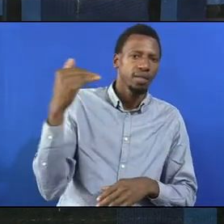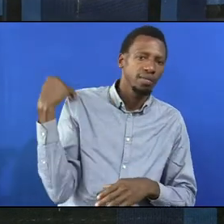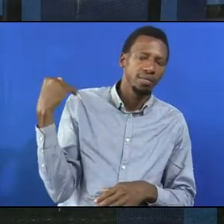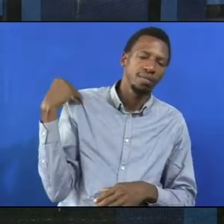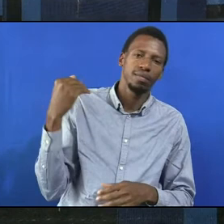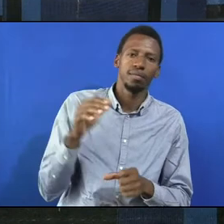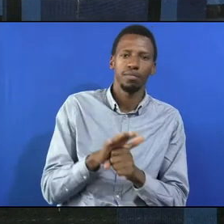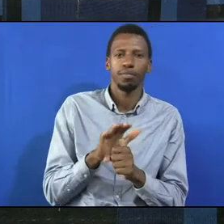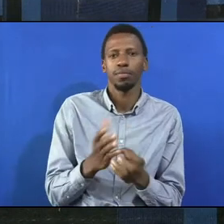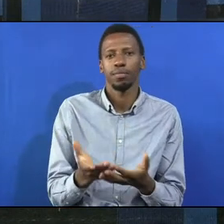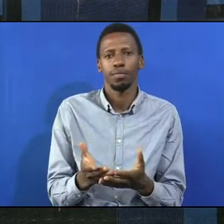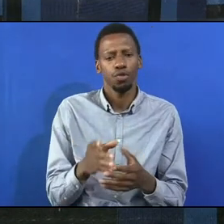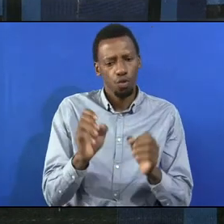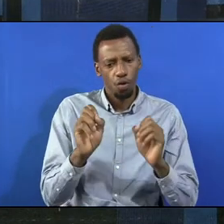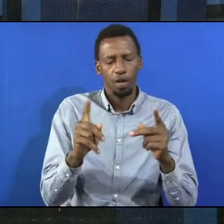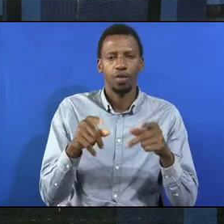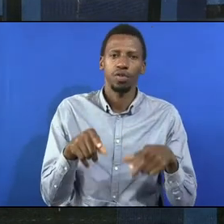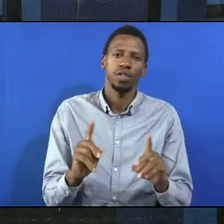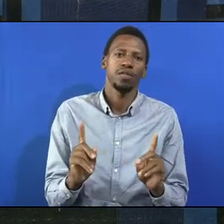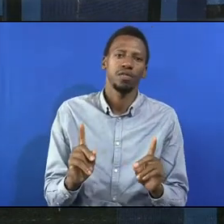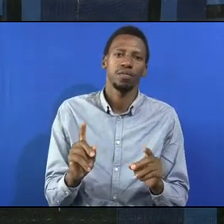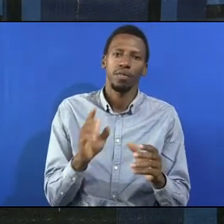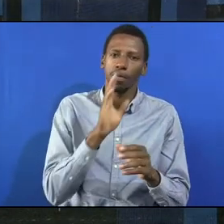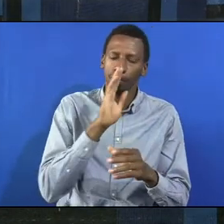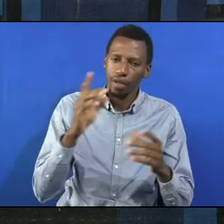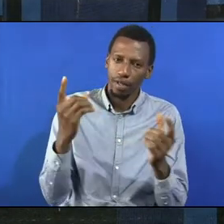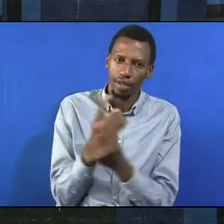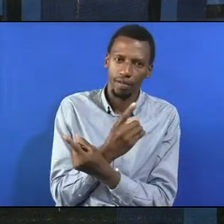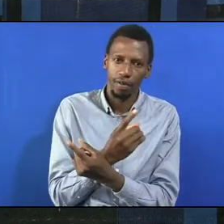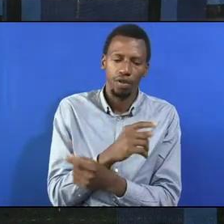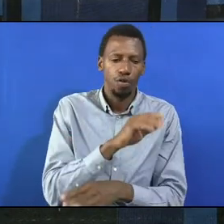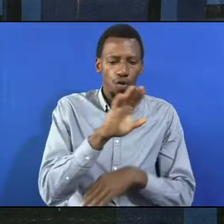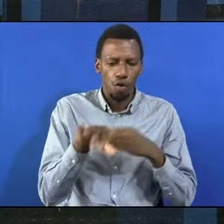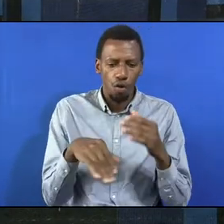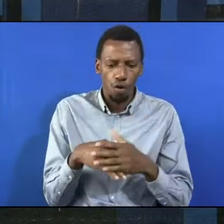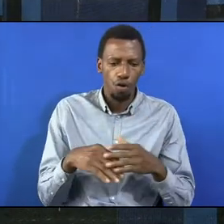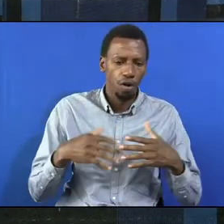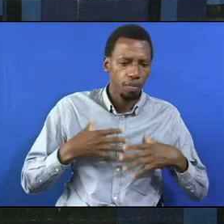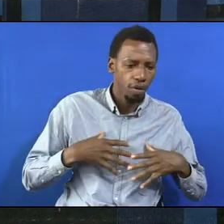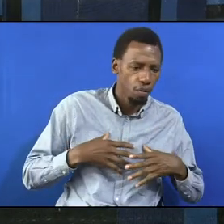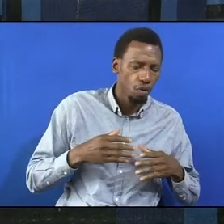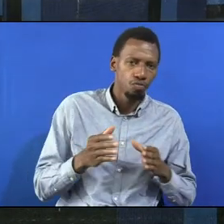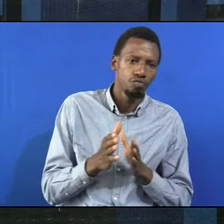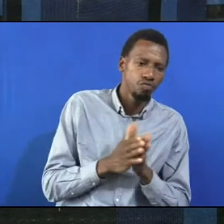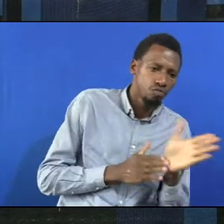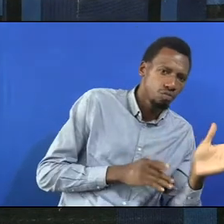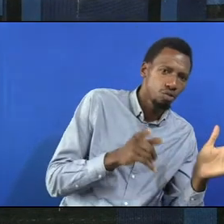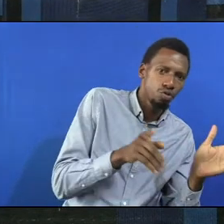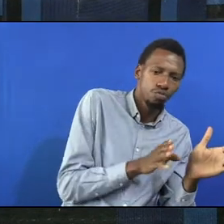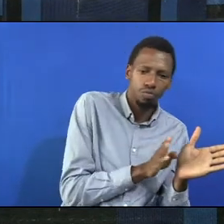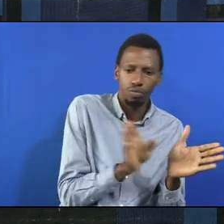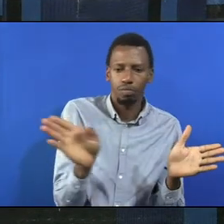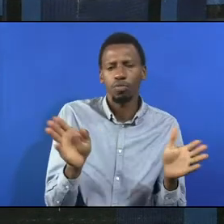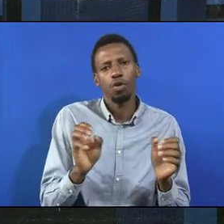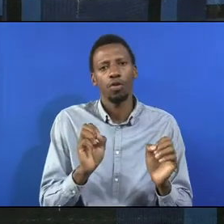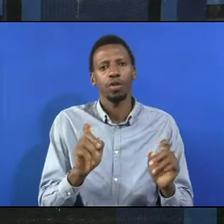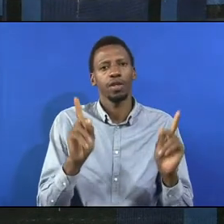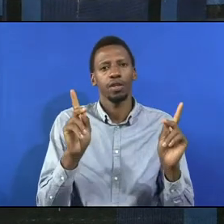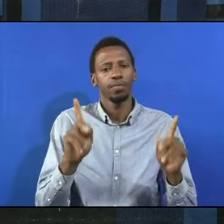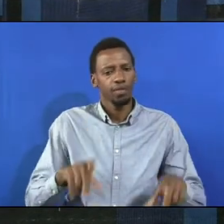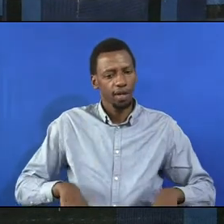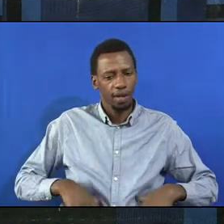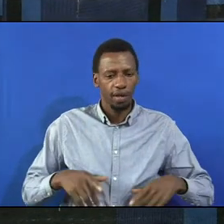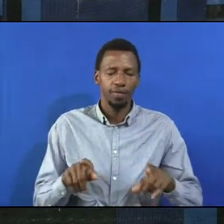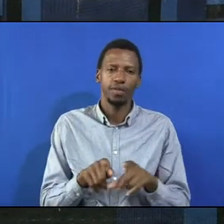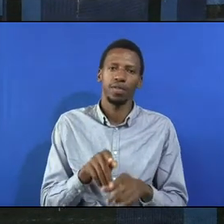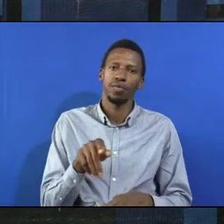pressure. I mean, be okay with yourself. Be different. Everyone else is going left, you are going right, and it's okay. That's how the world is.